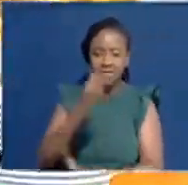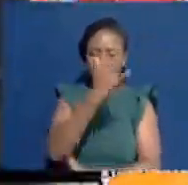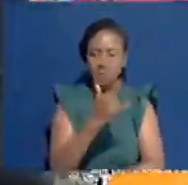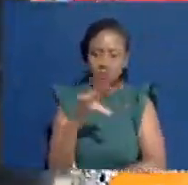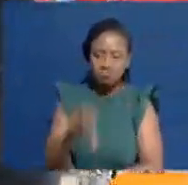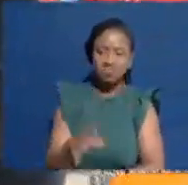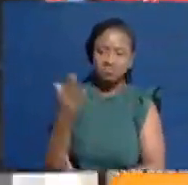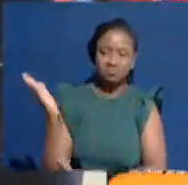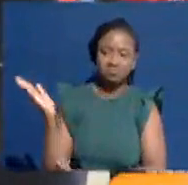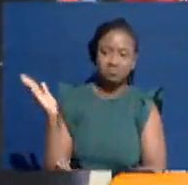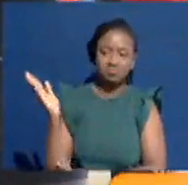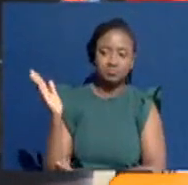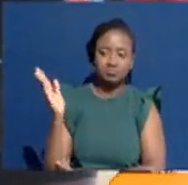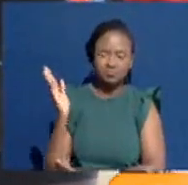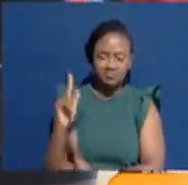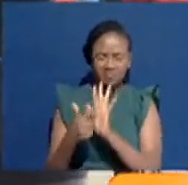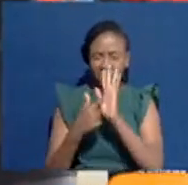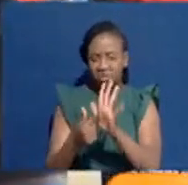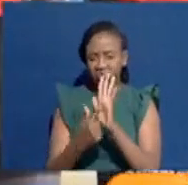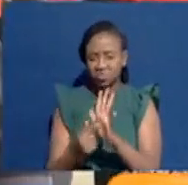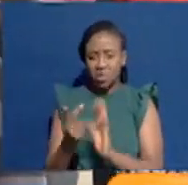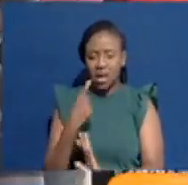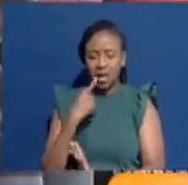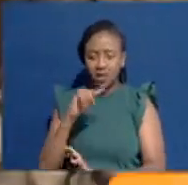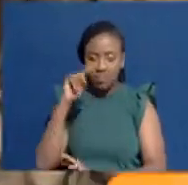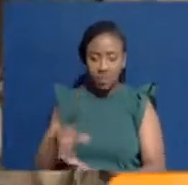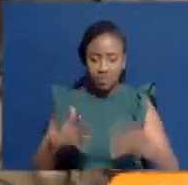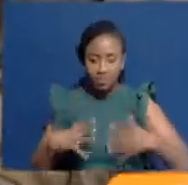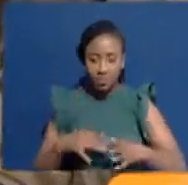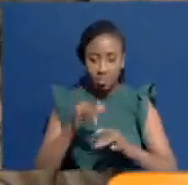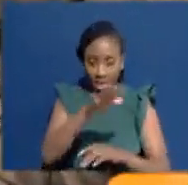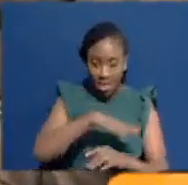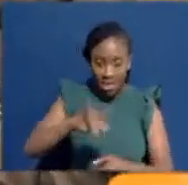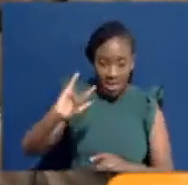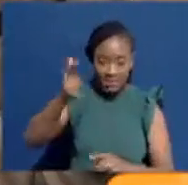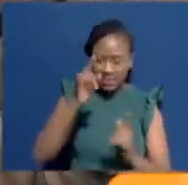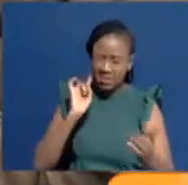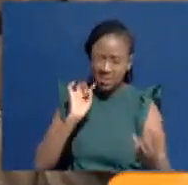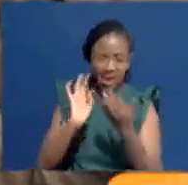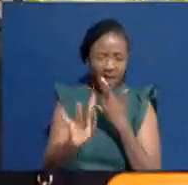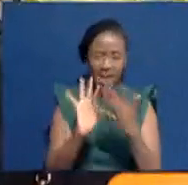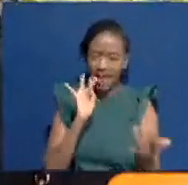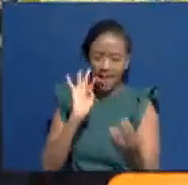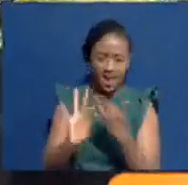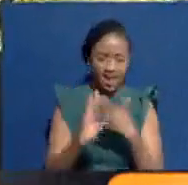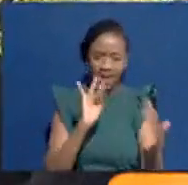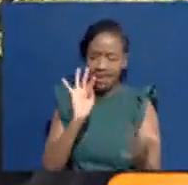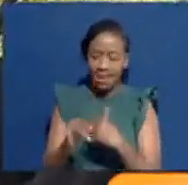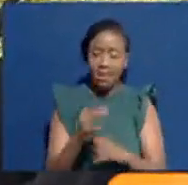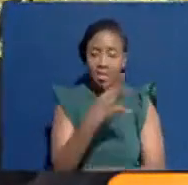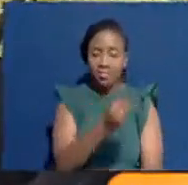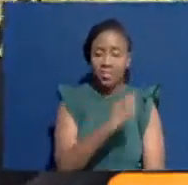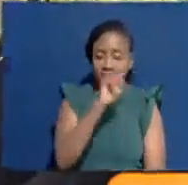neighborhood. Statistics show an estimated 100,000 people throng Eastleigh on a daily basis, with